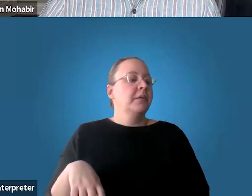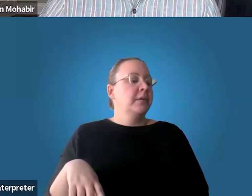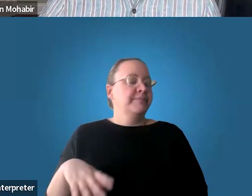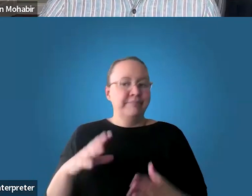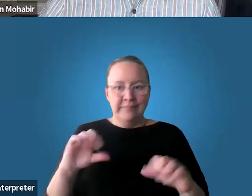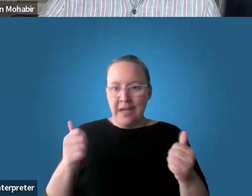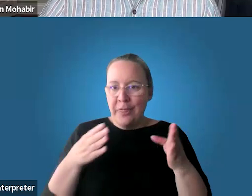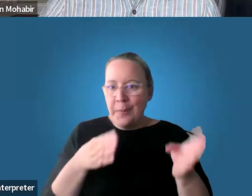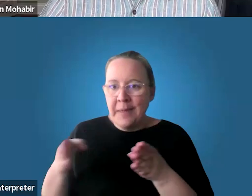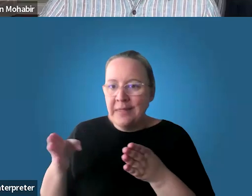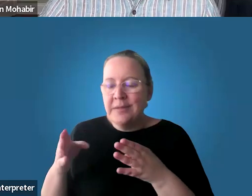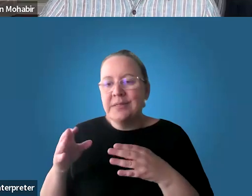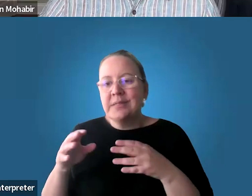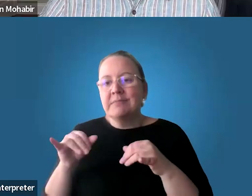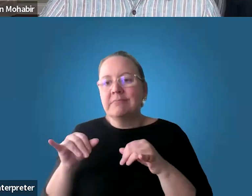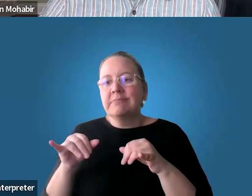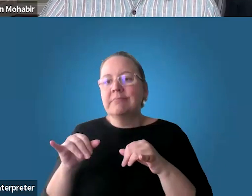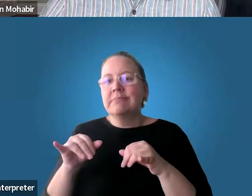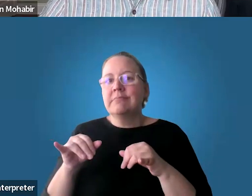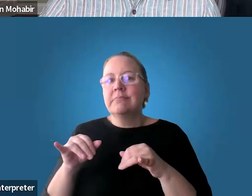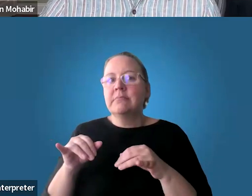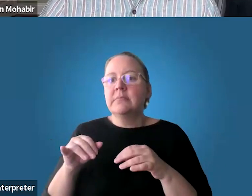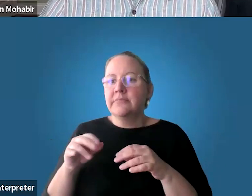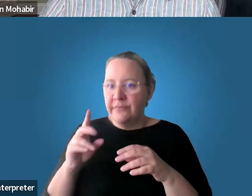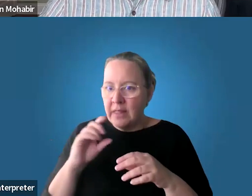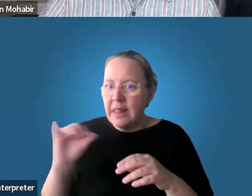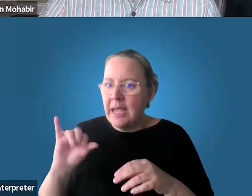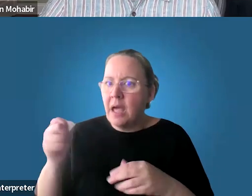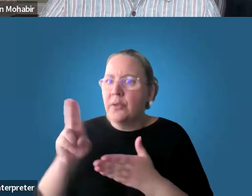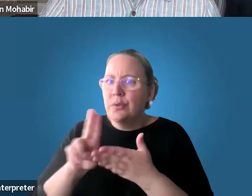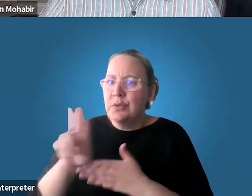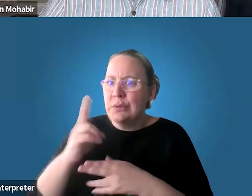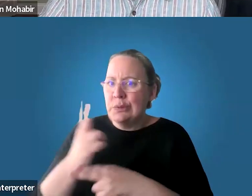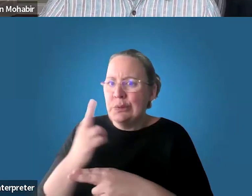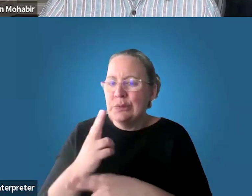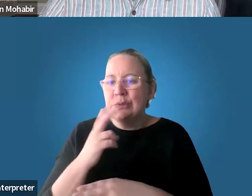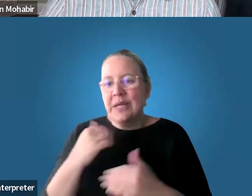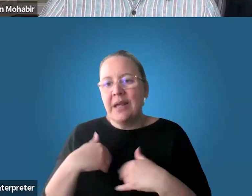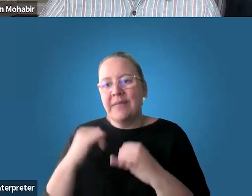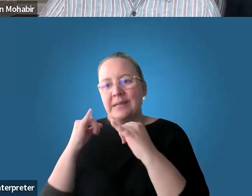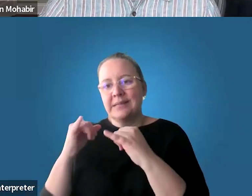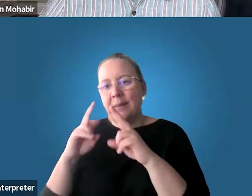methods that universities use, so that we could have the same like rigorous analysis.